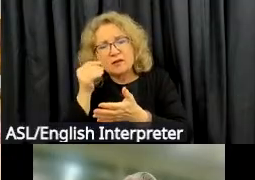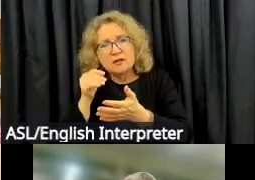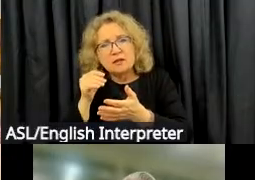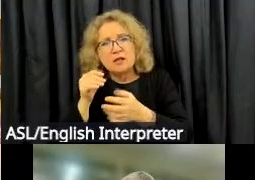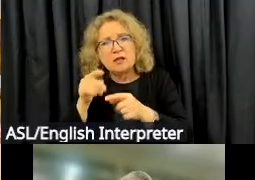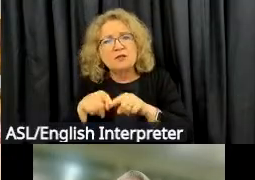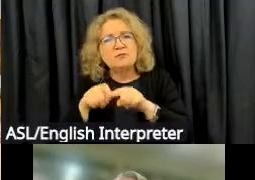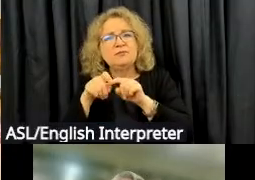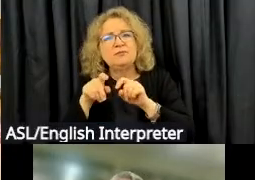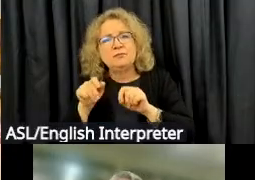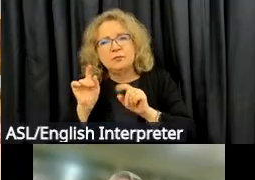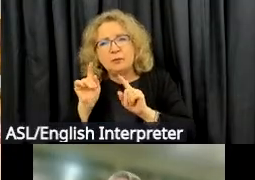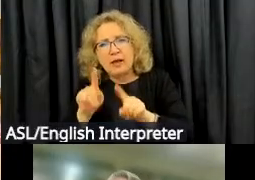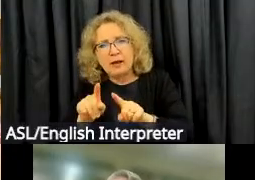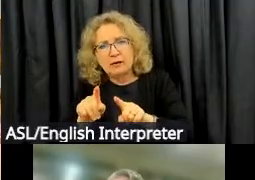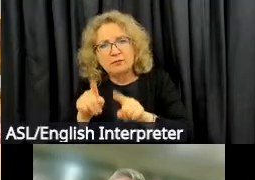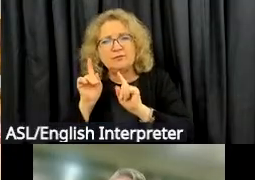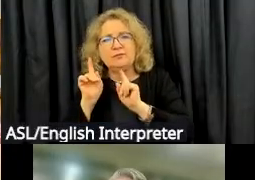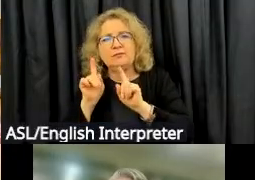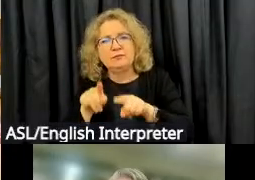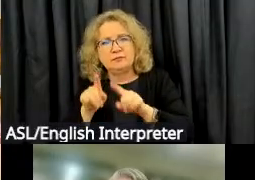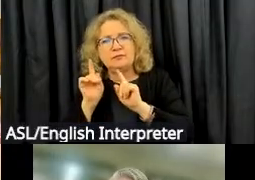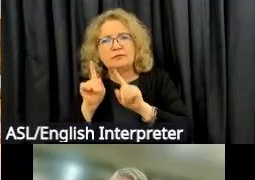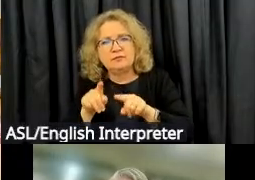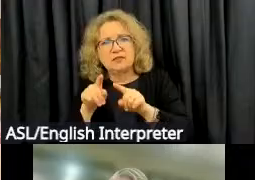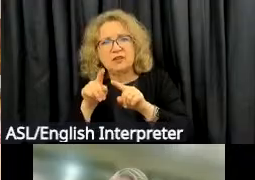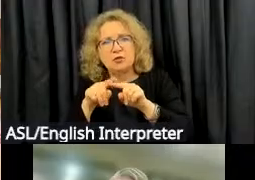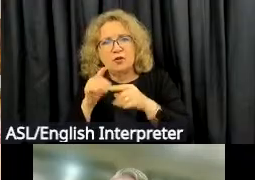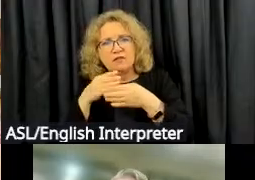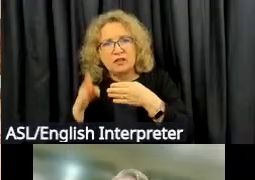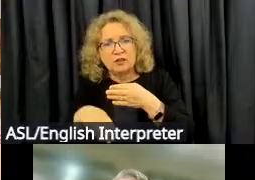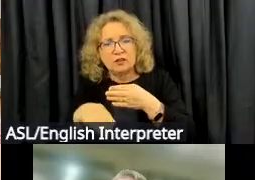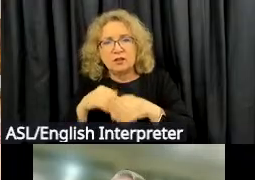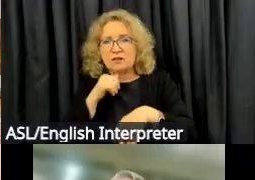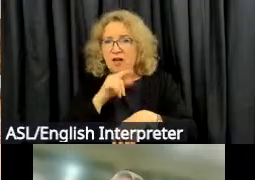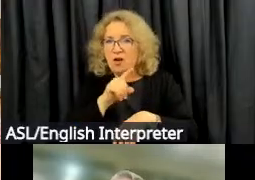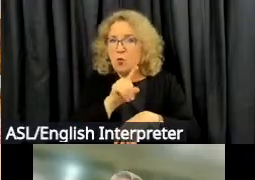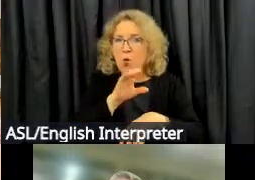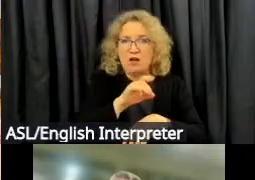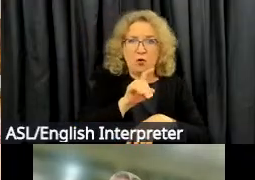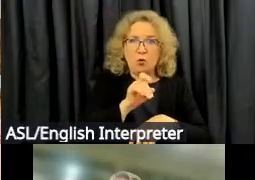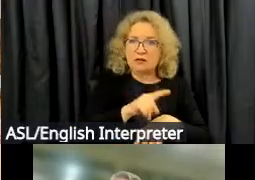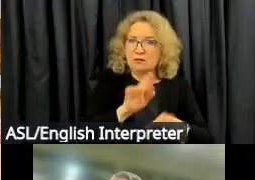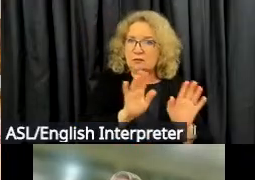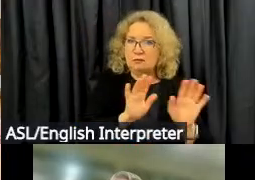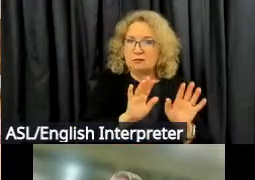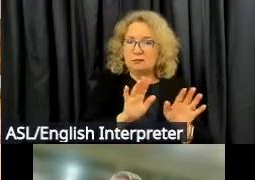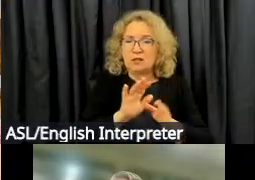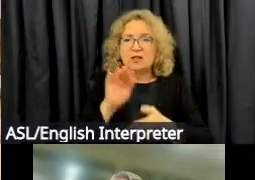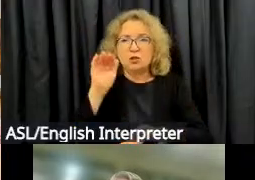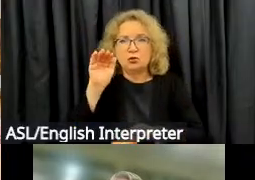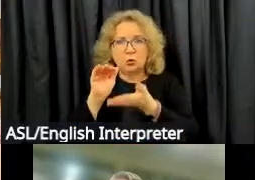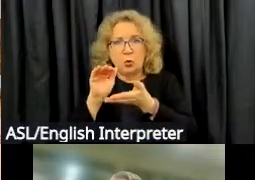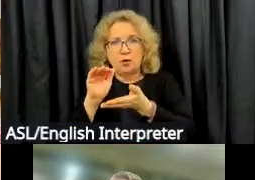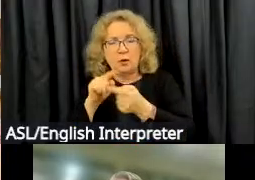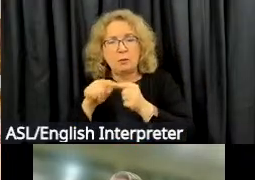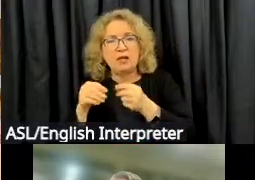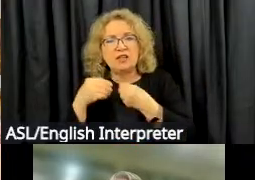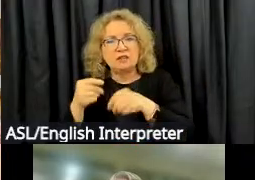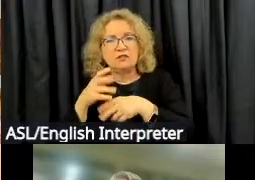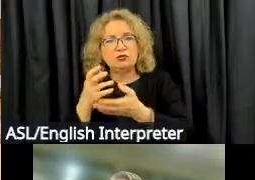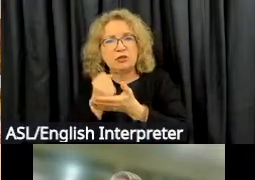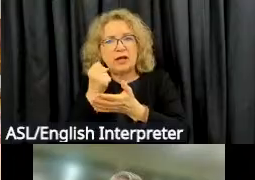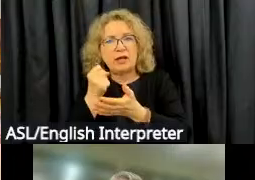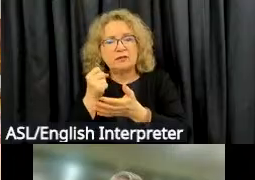as they're not 100 questions long, like some surveys are, I feel like that's a very accessible format to get